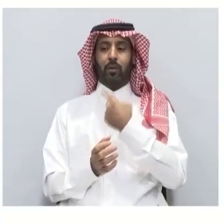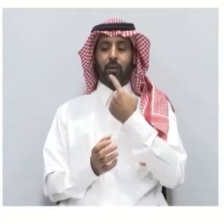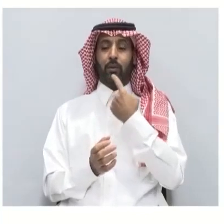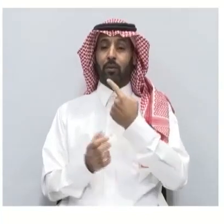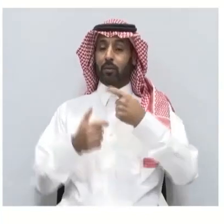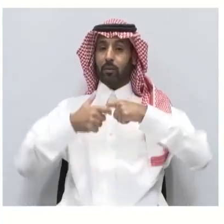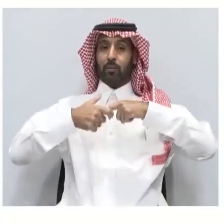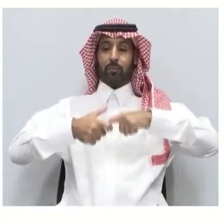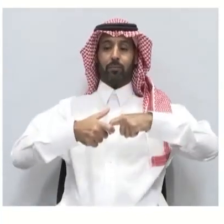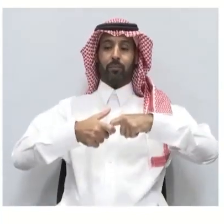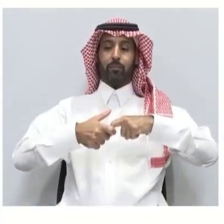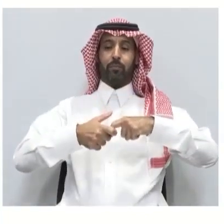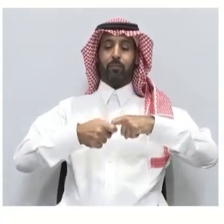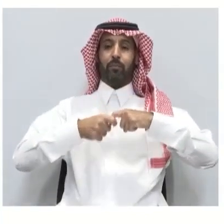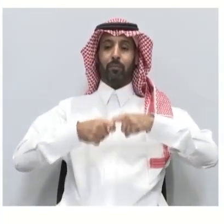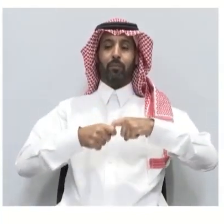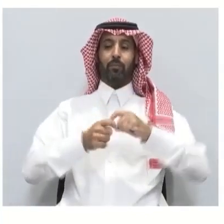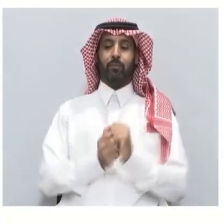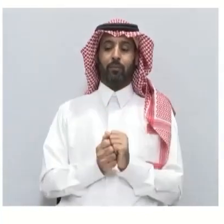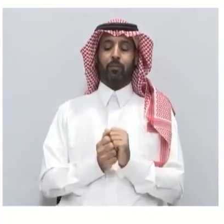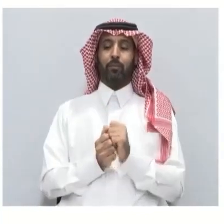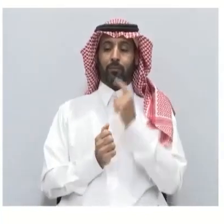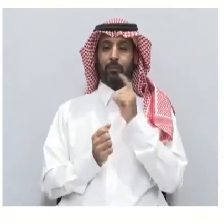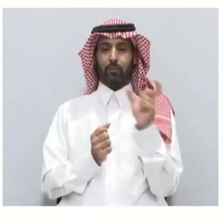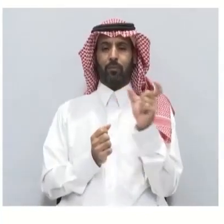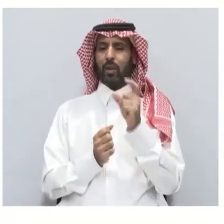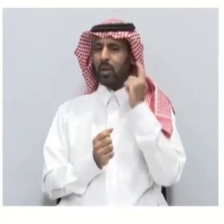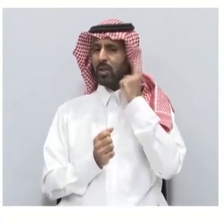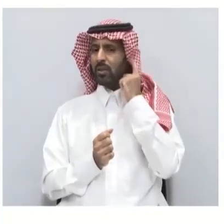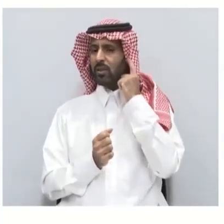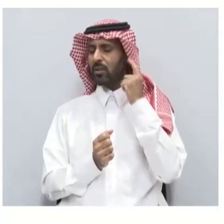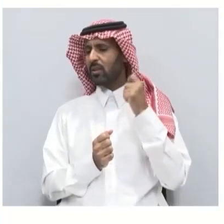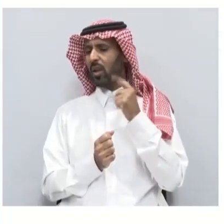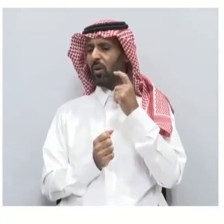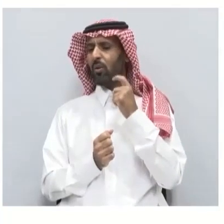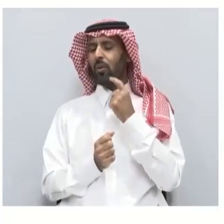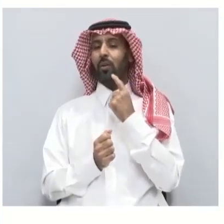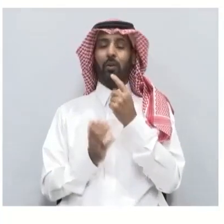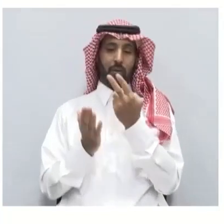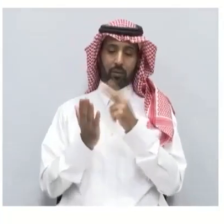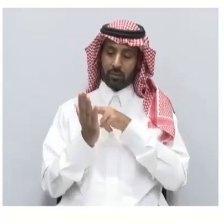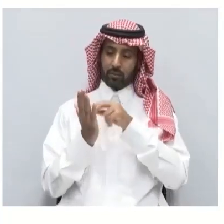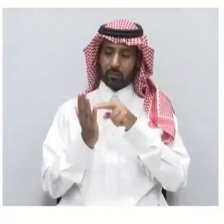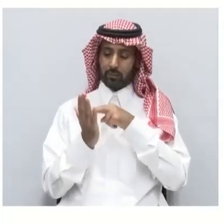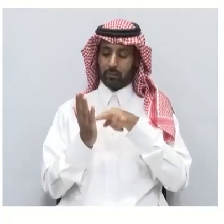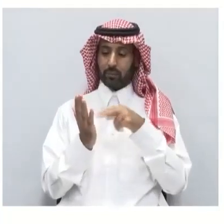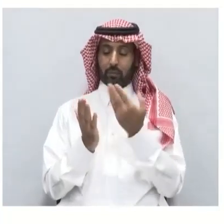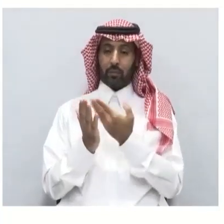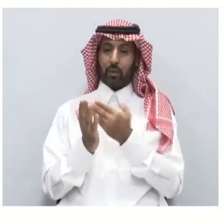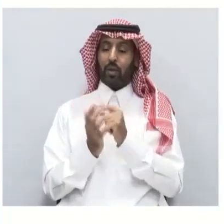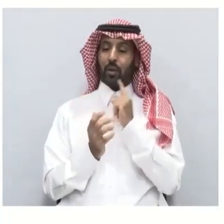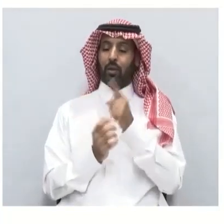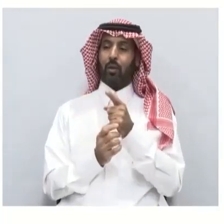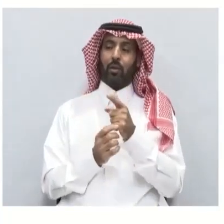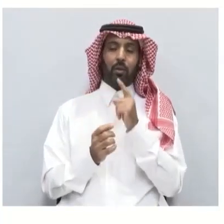linking the linking consonant sounds. Reading, we'll be reading about crime